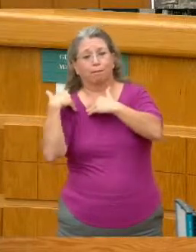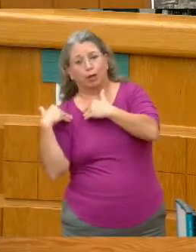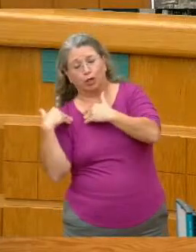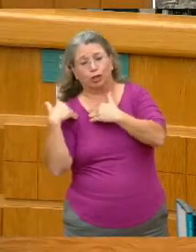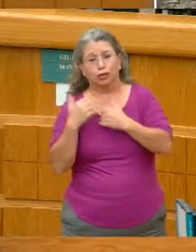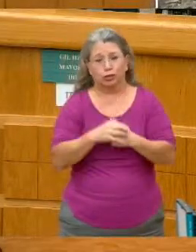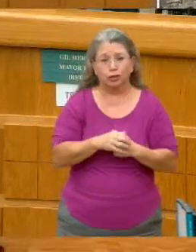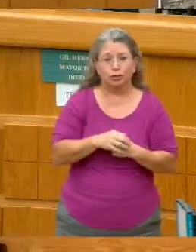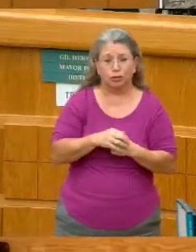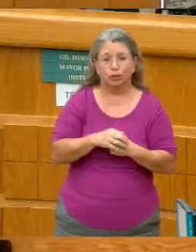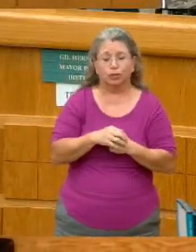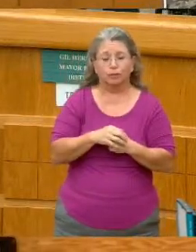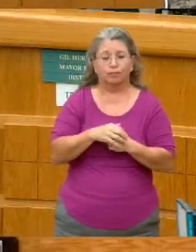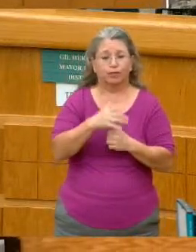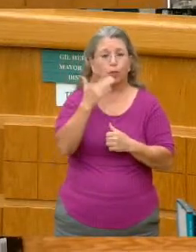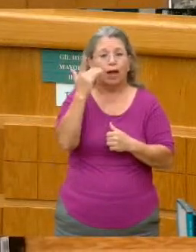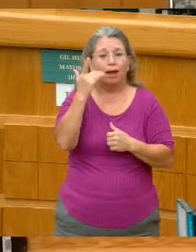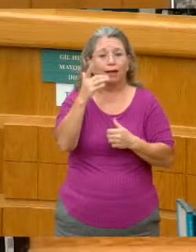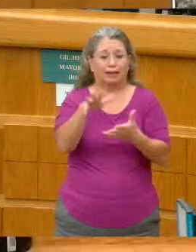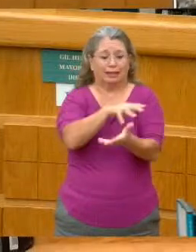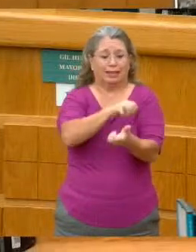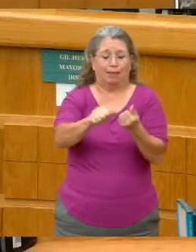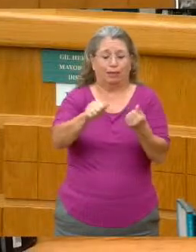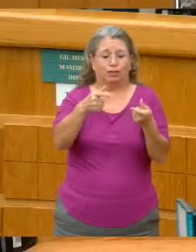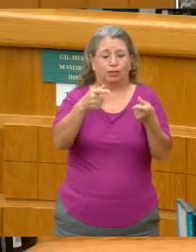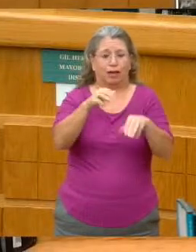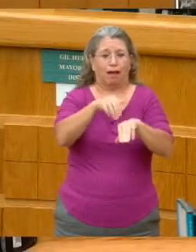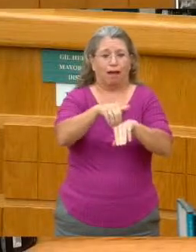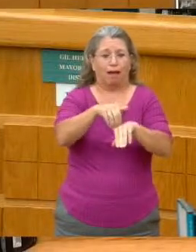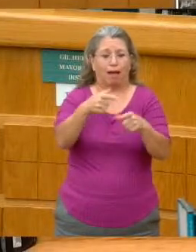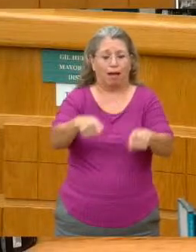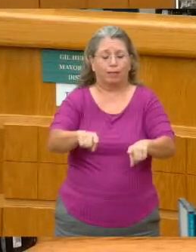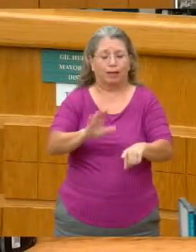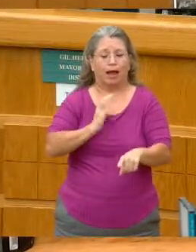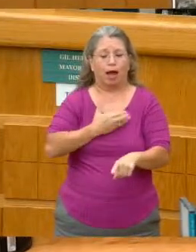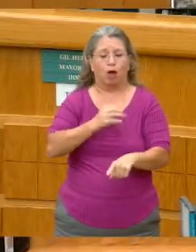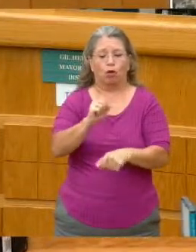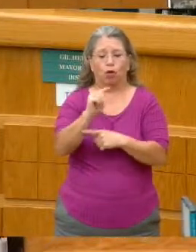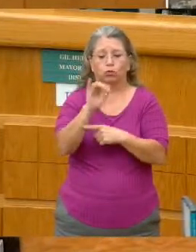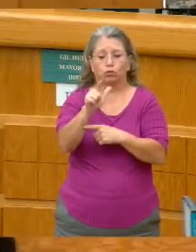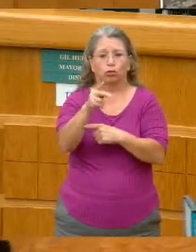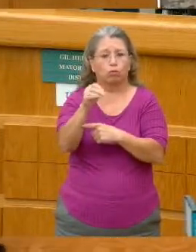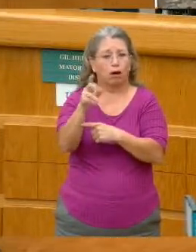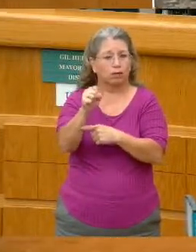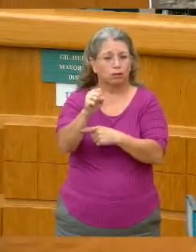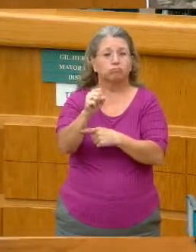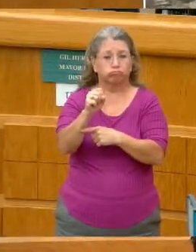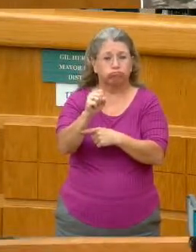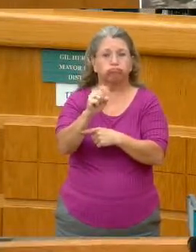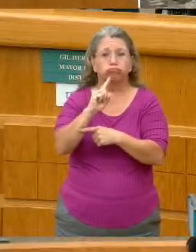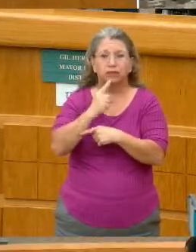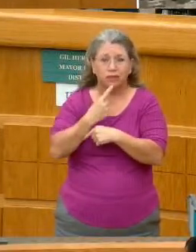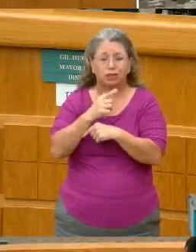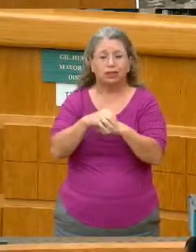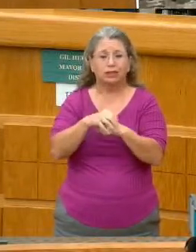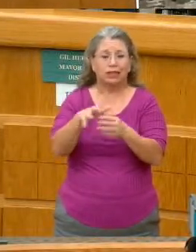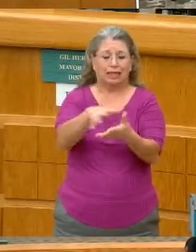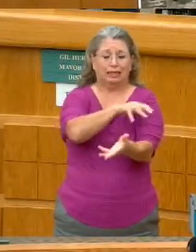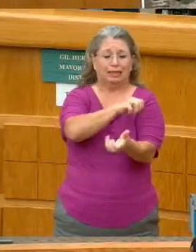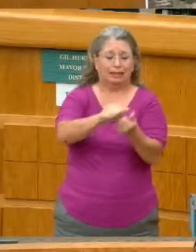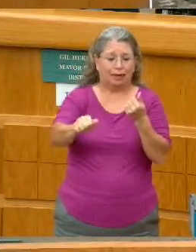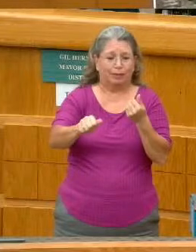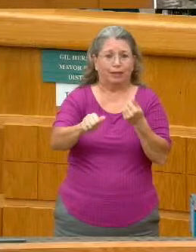that was done in our coastal parks is severe. The erosion to the dune line and to our beach is almost